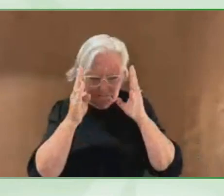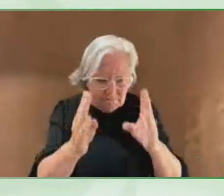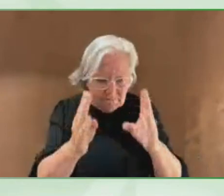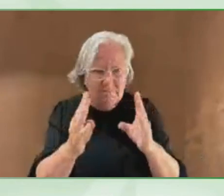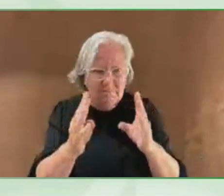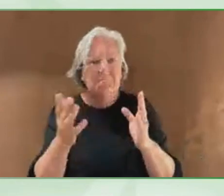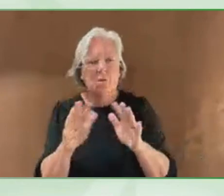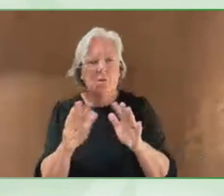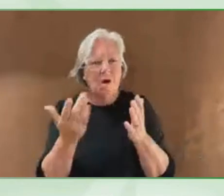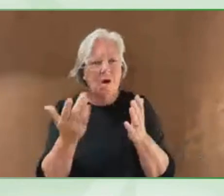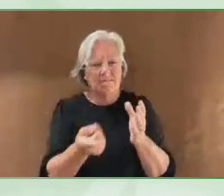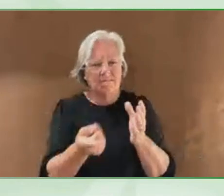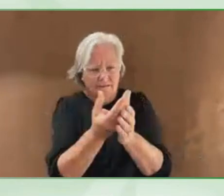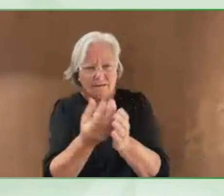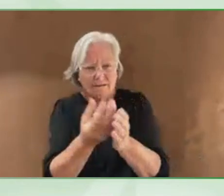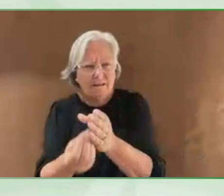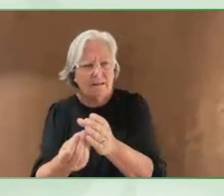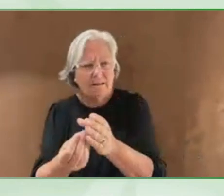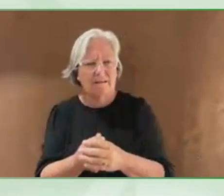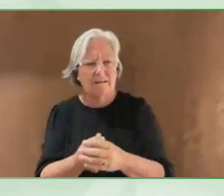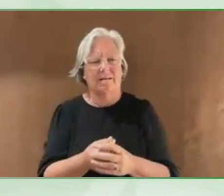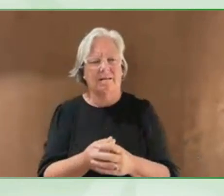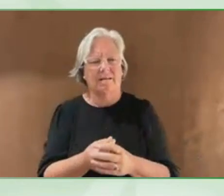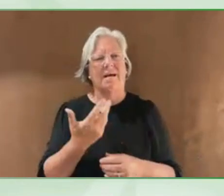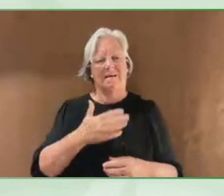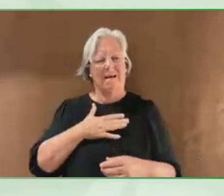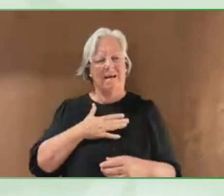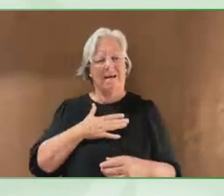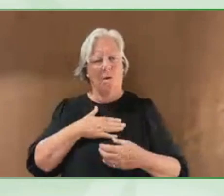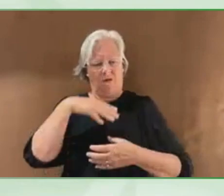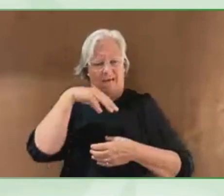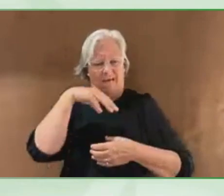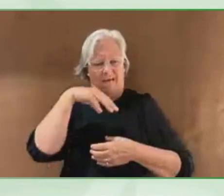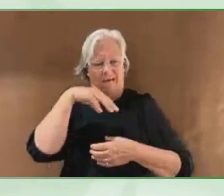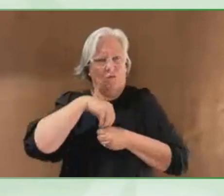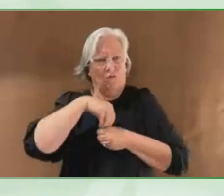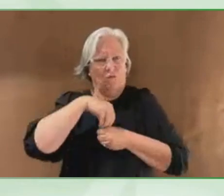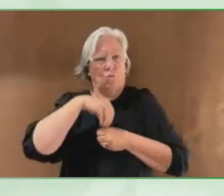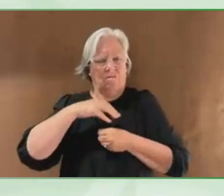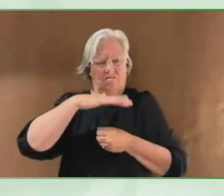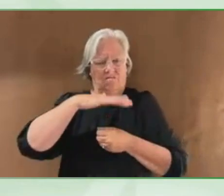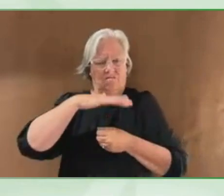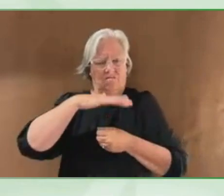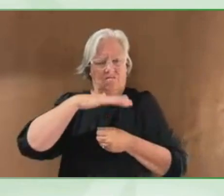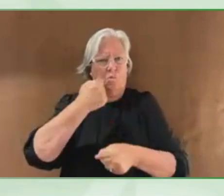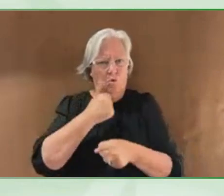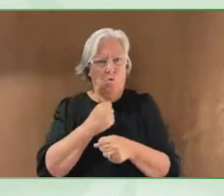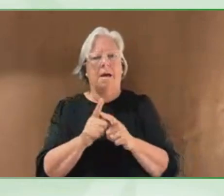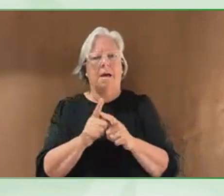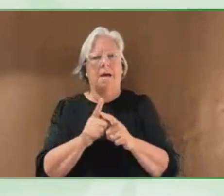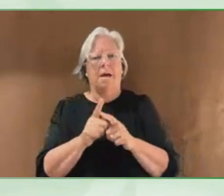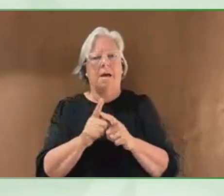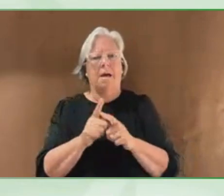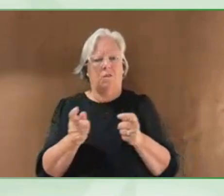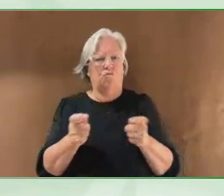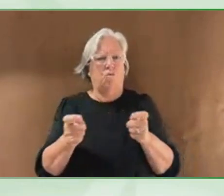a system called our Book of Internal Controls, which we have some accessibility controls in there, and these are things